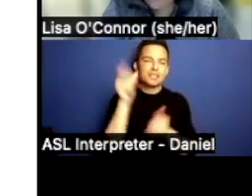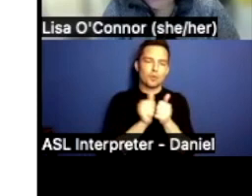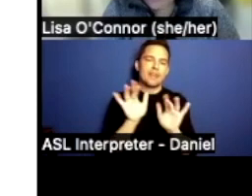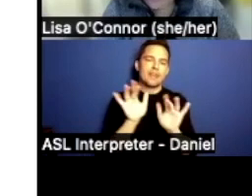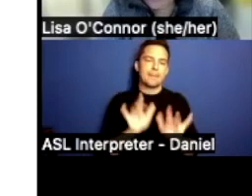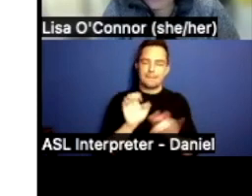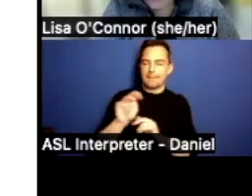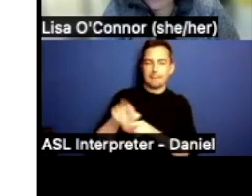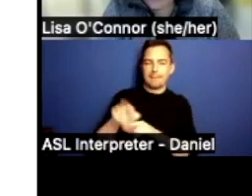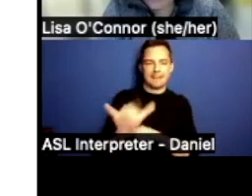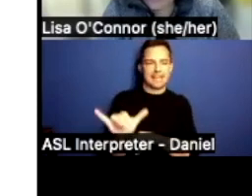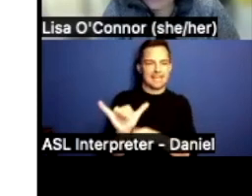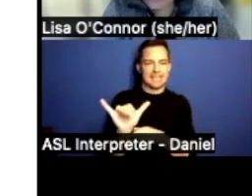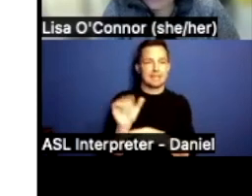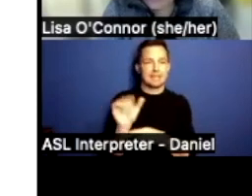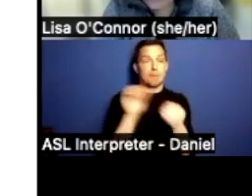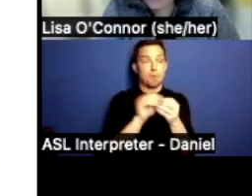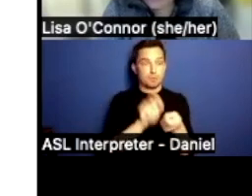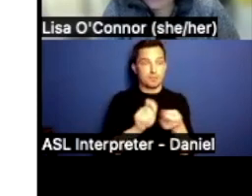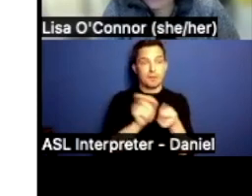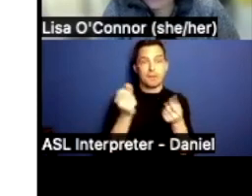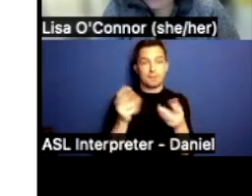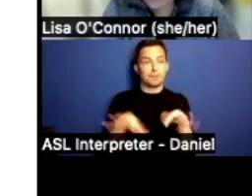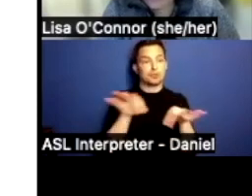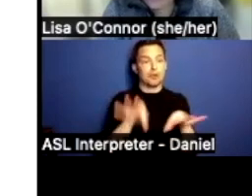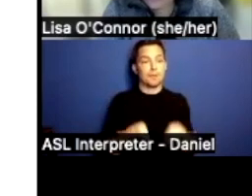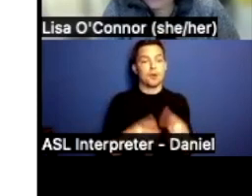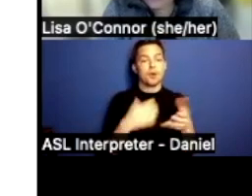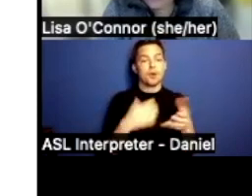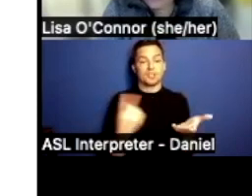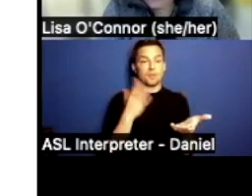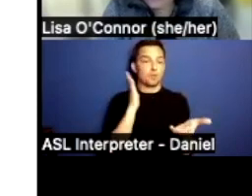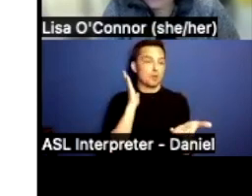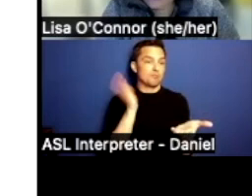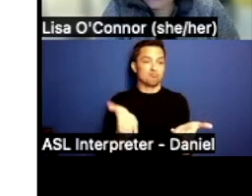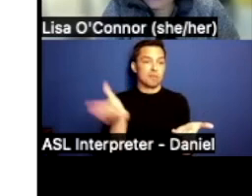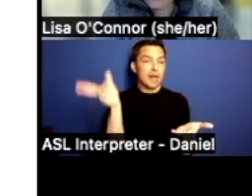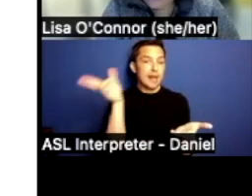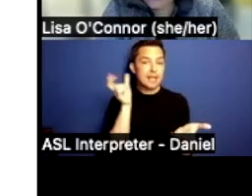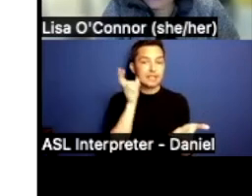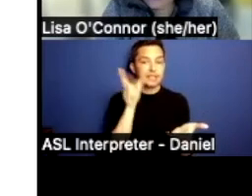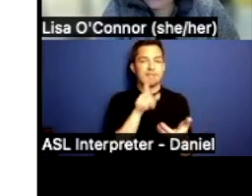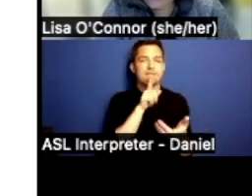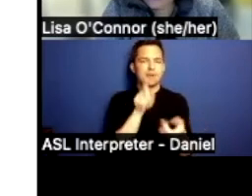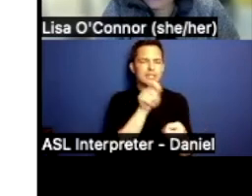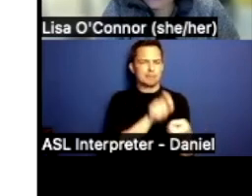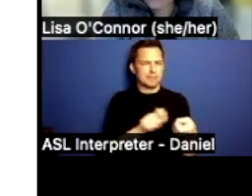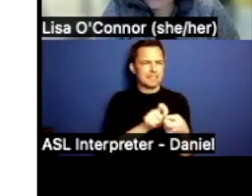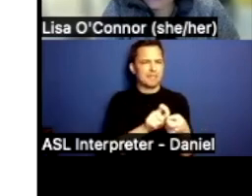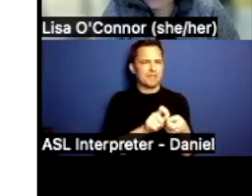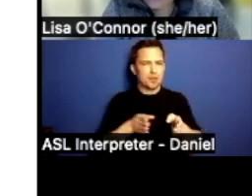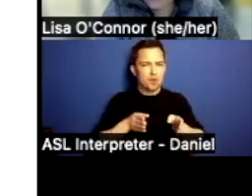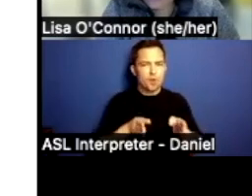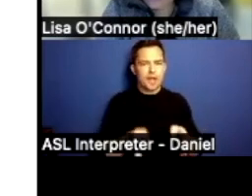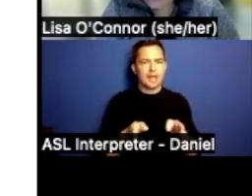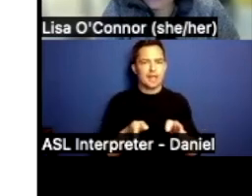More specifically, many described wishing for someone to listen in very specific ways, to